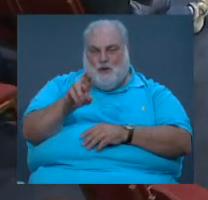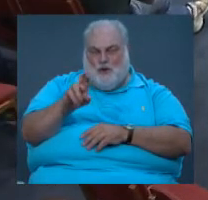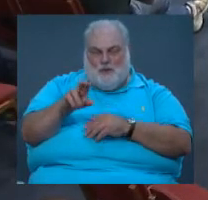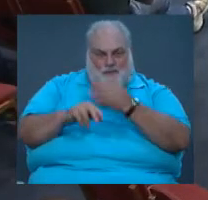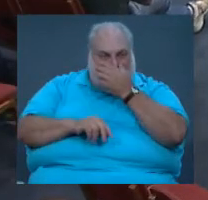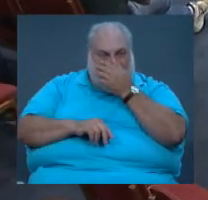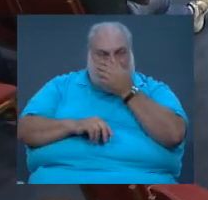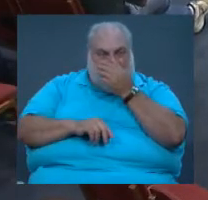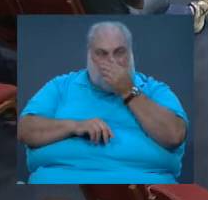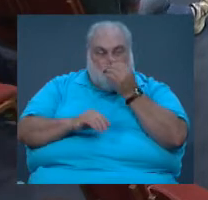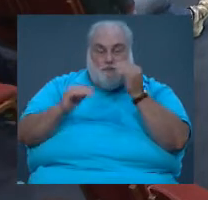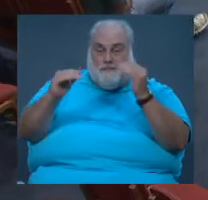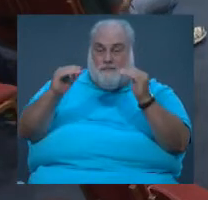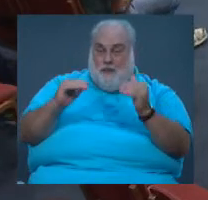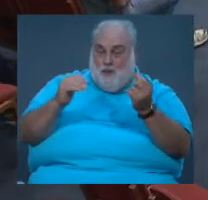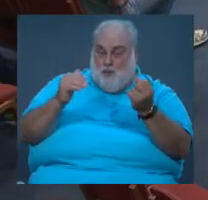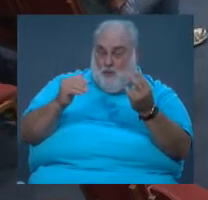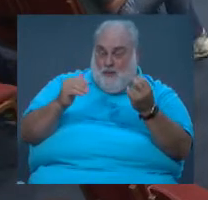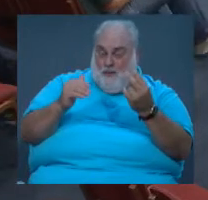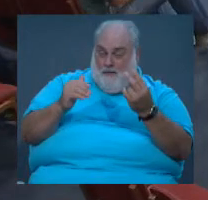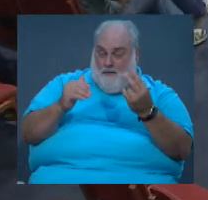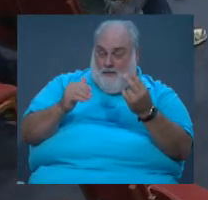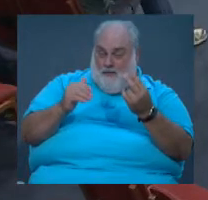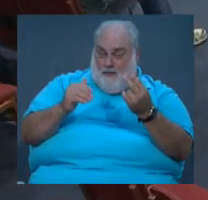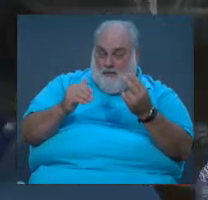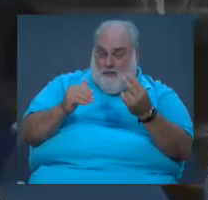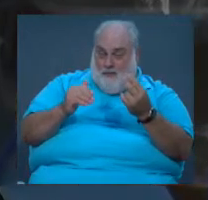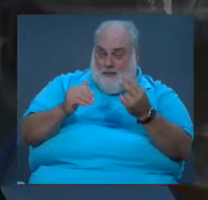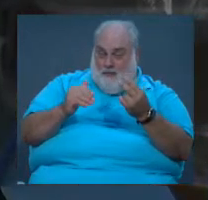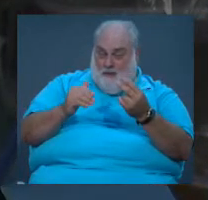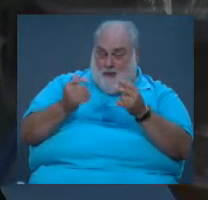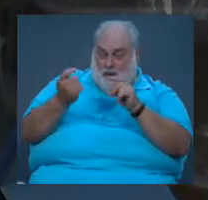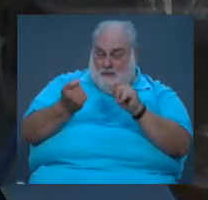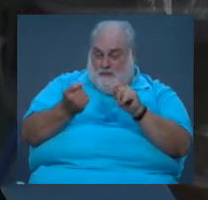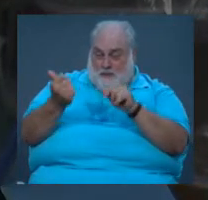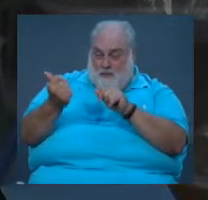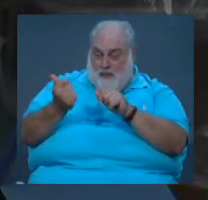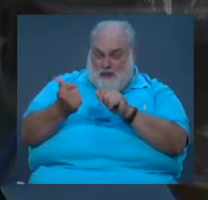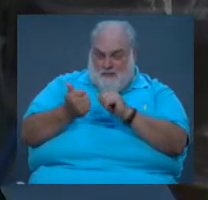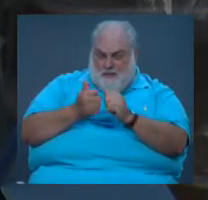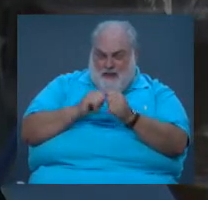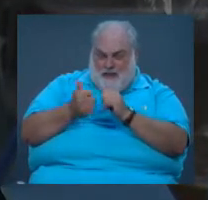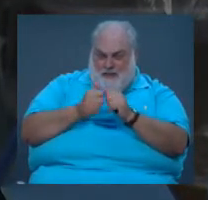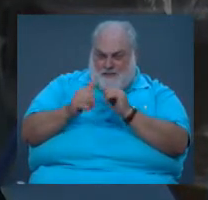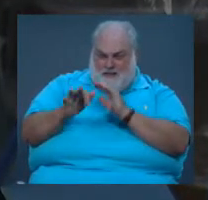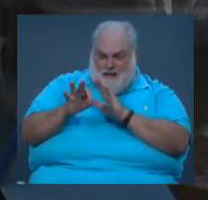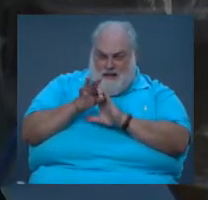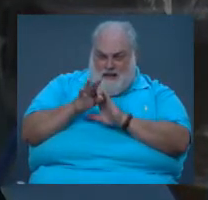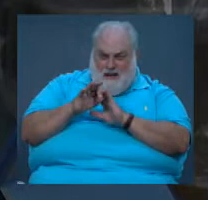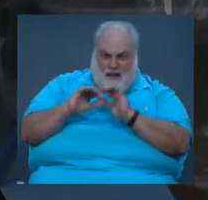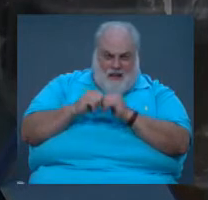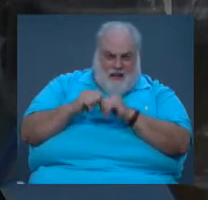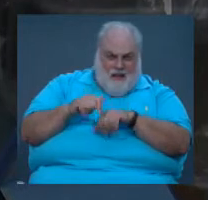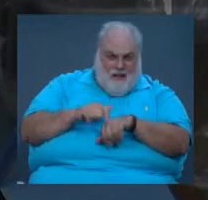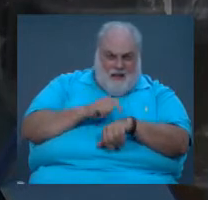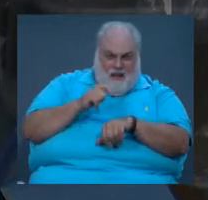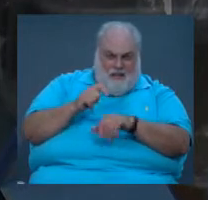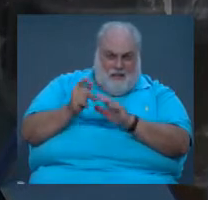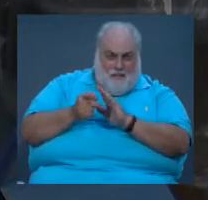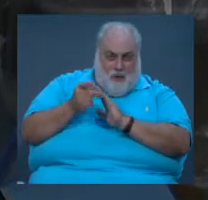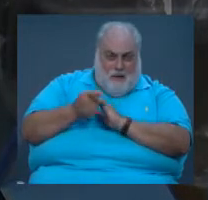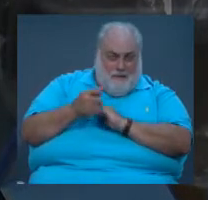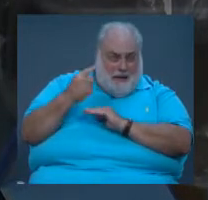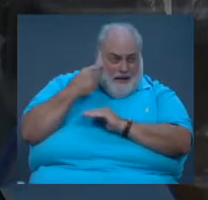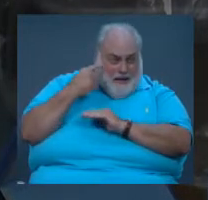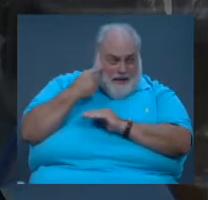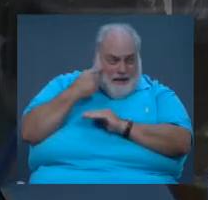You're asking for us to dispense with competitive selection. How long has this program been going on? I know how long, but I want to